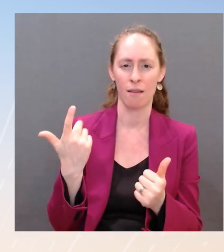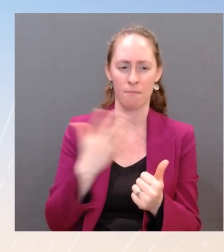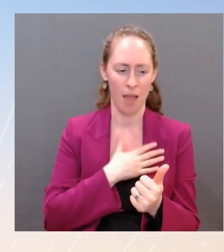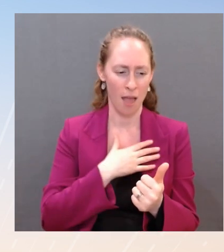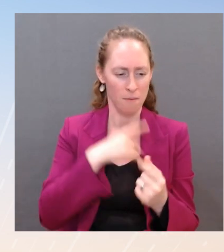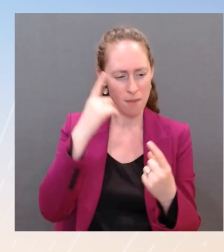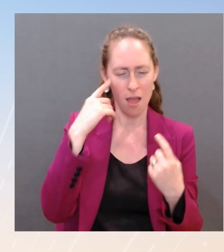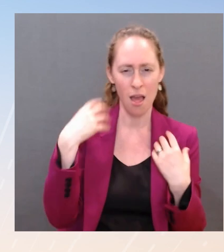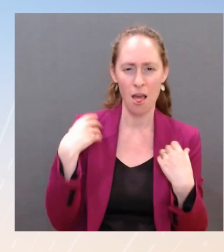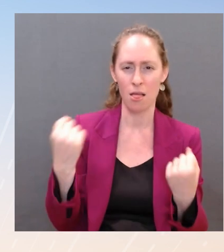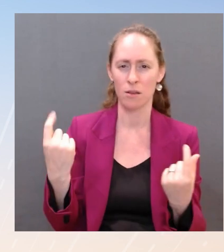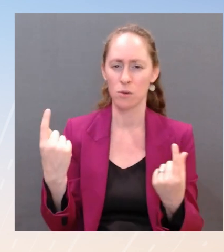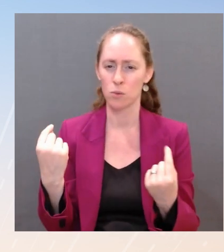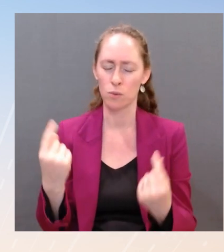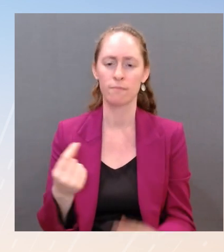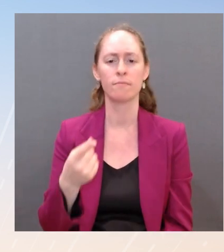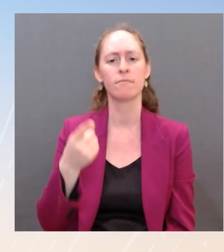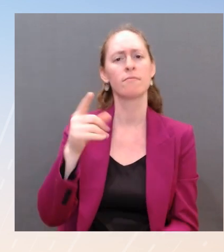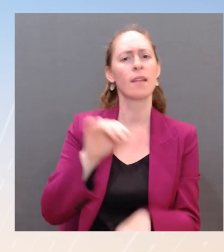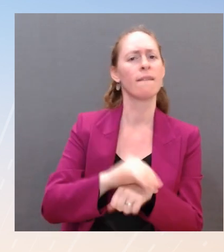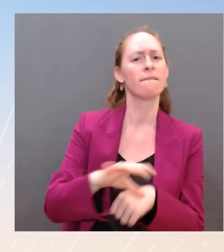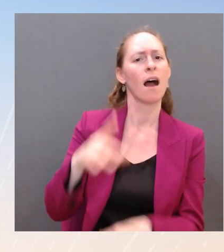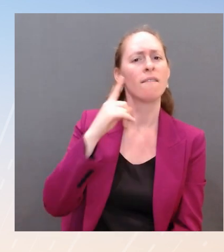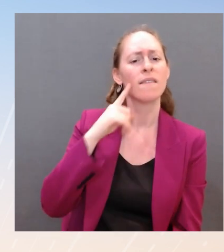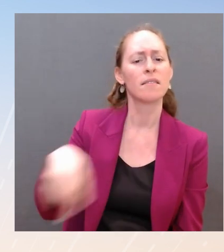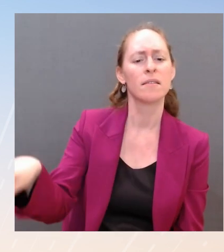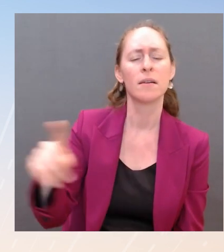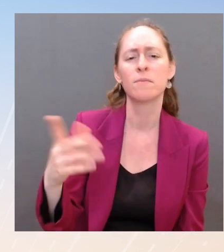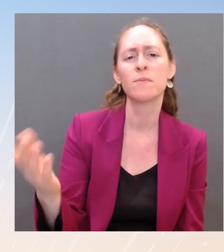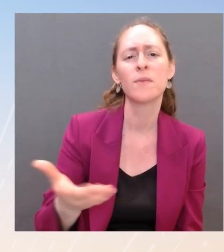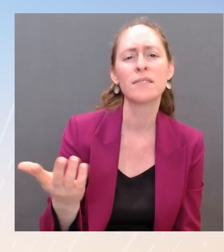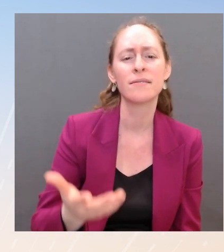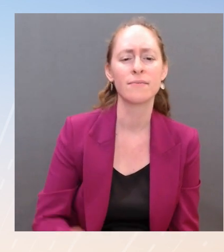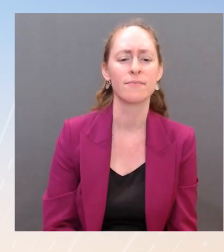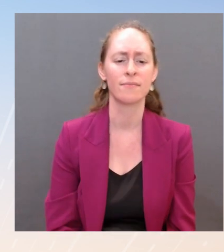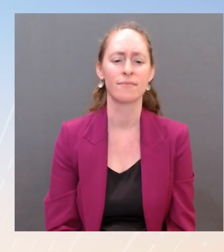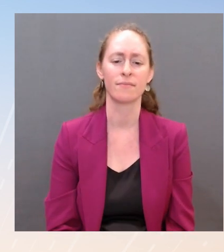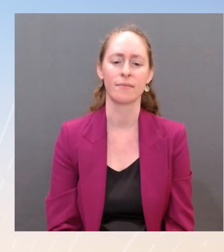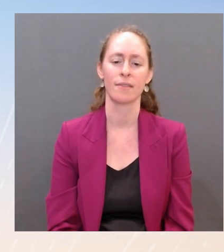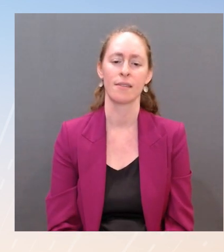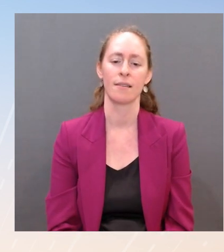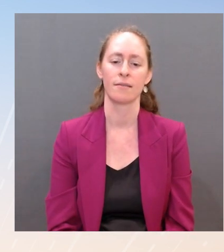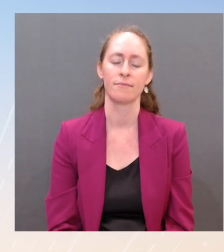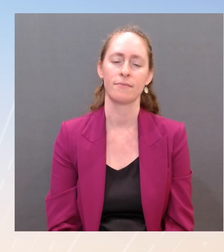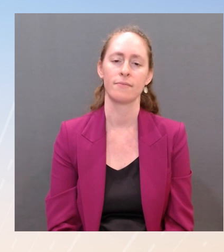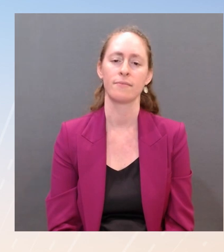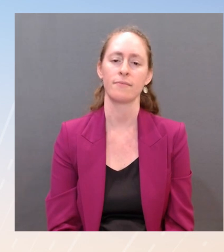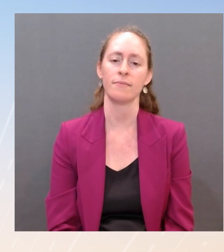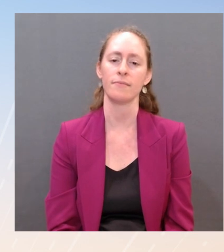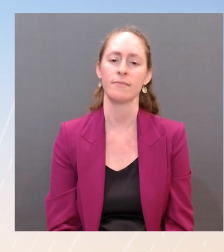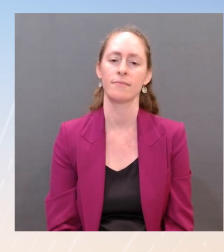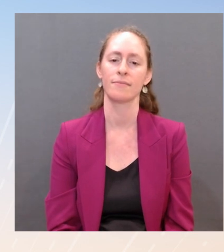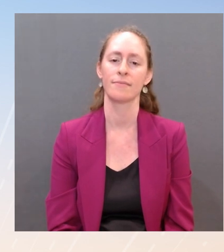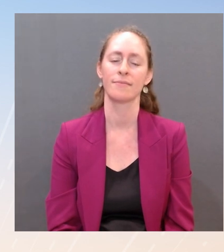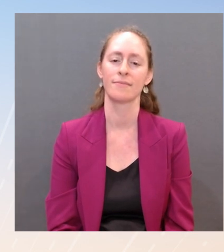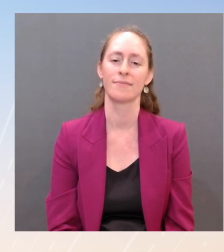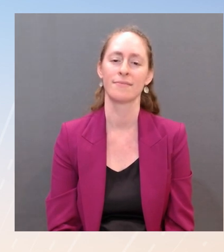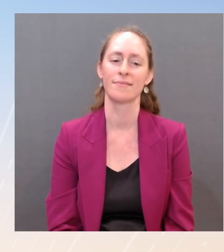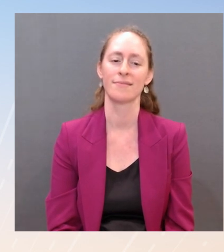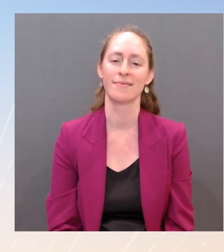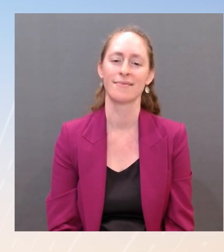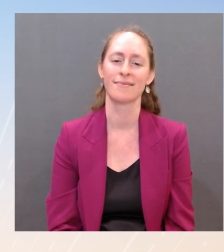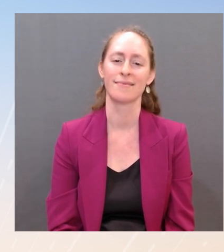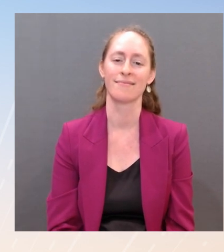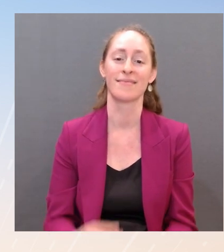uniquely suited to them? Yeah, so to be honest, I'm a terrible baker. however, I